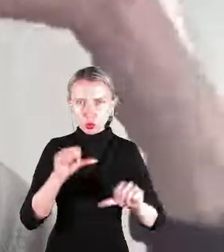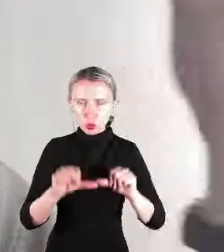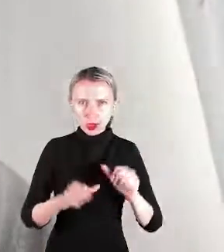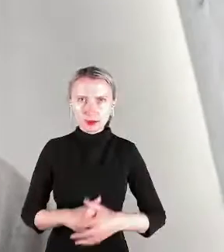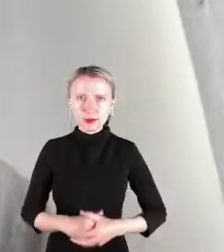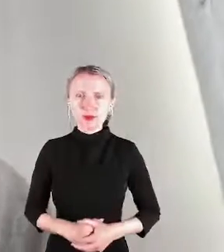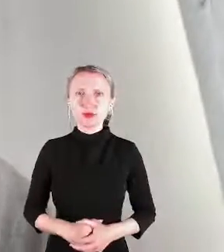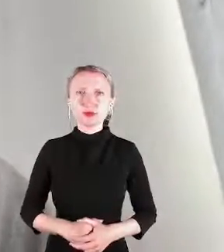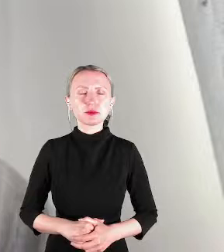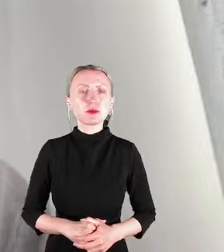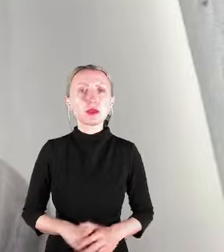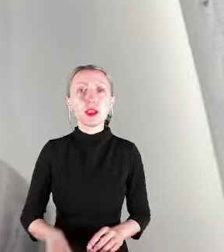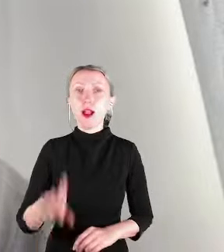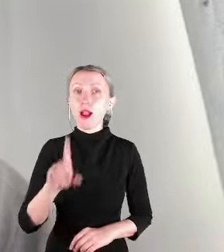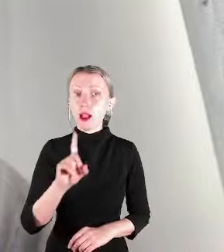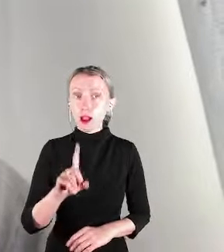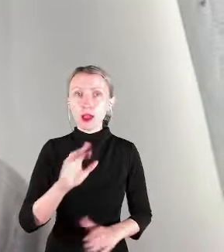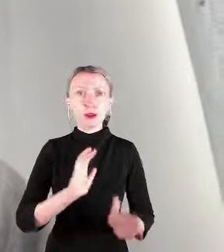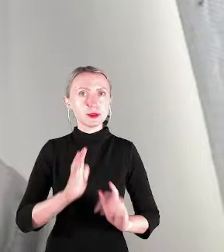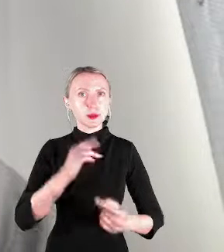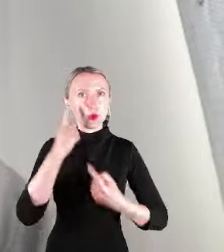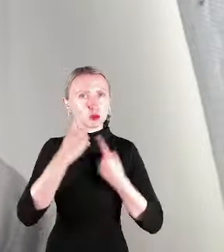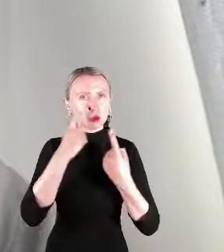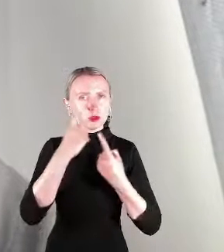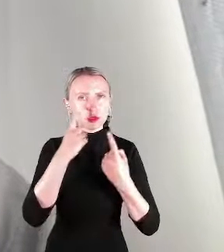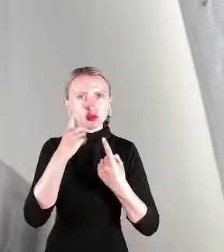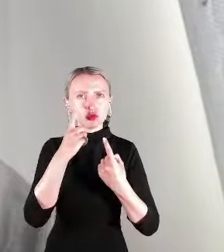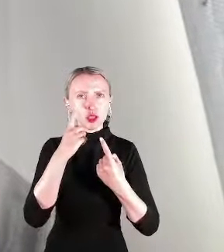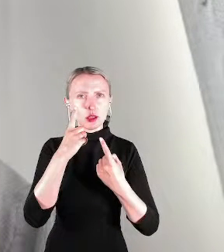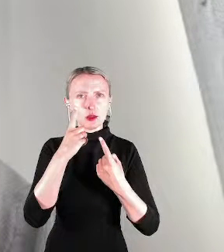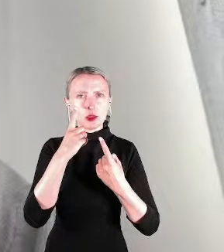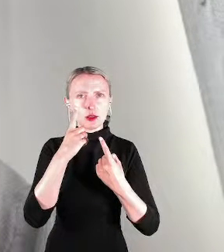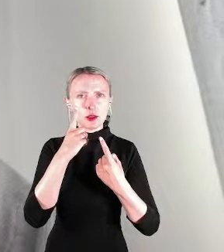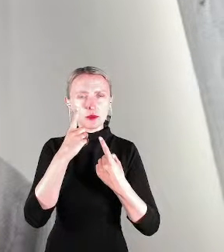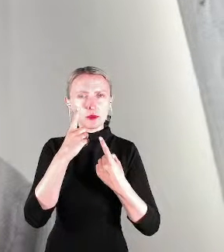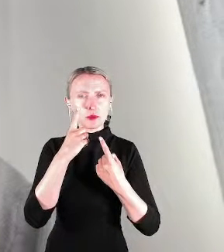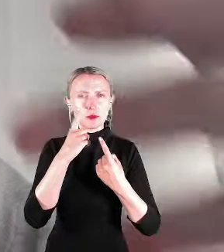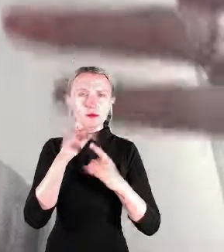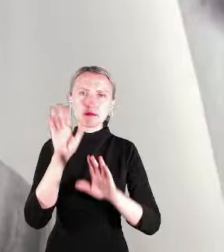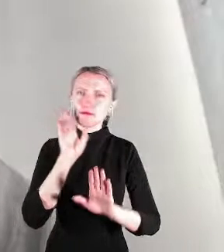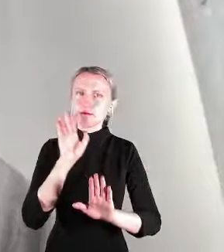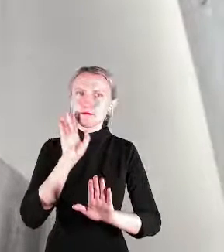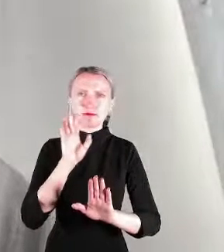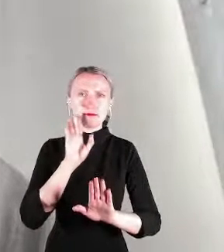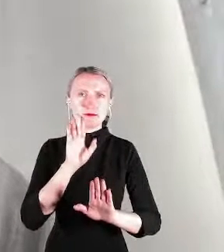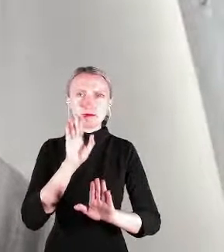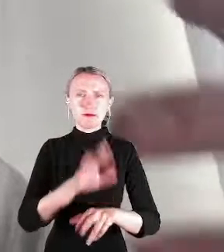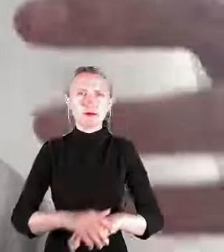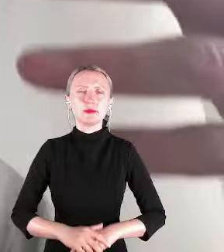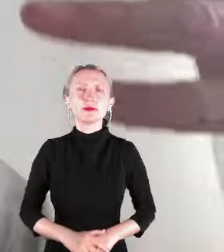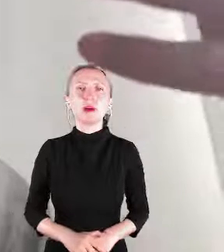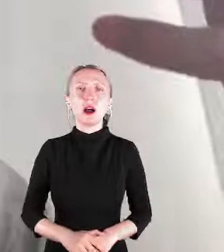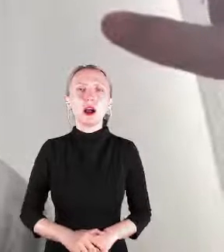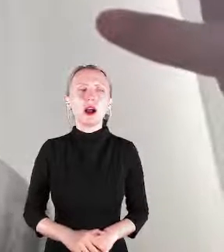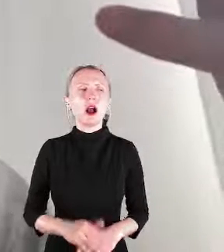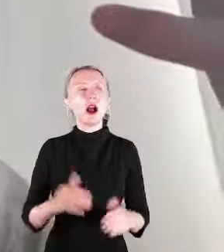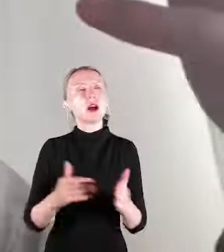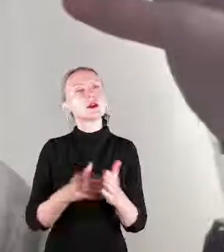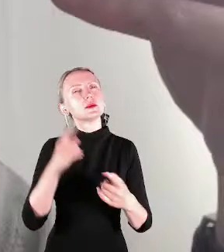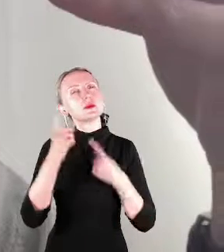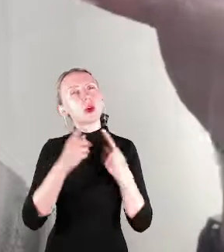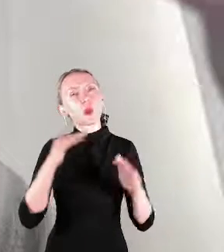the mentality is still, you got to be modern and to preserve and